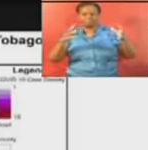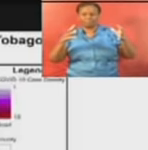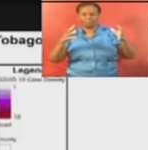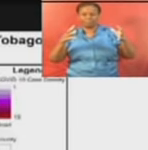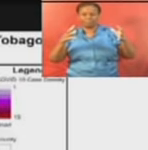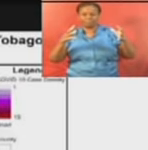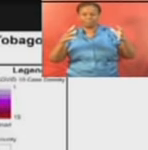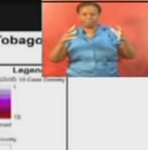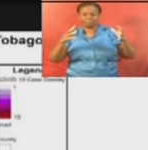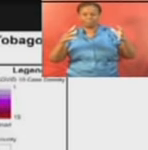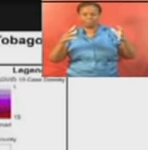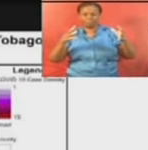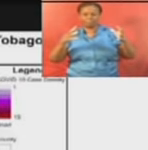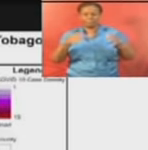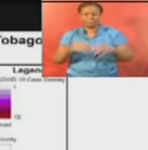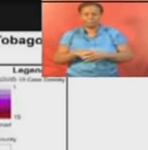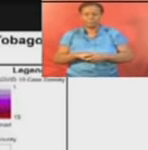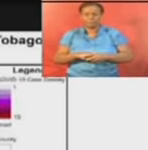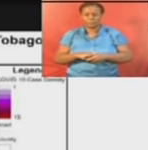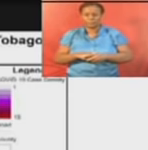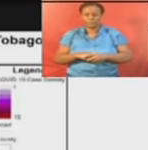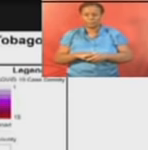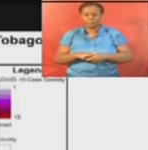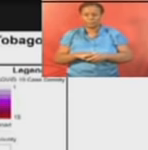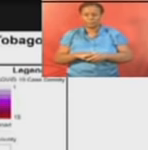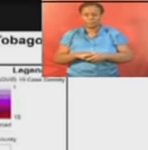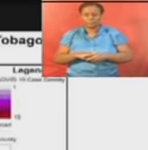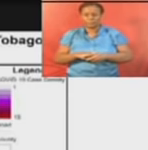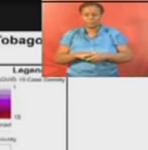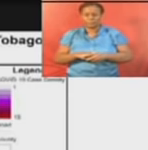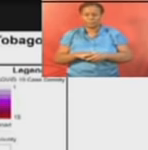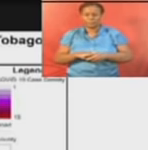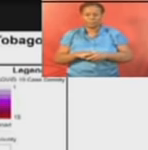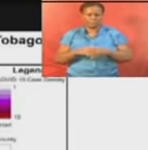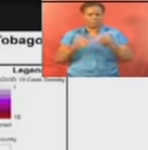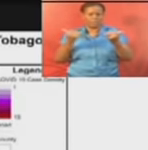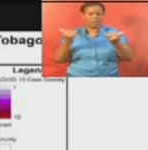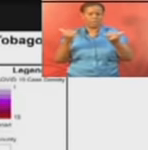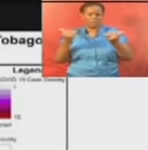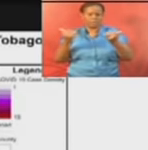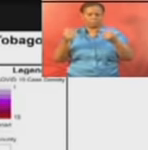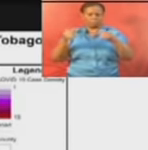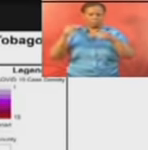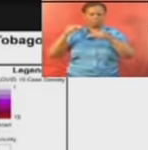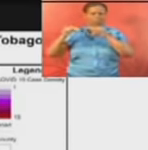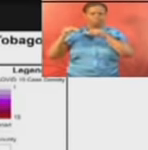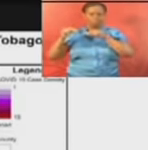to let's go back for one moment. Let's go back 2 slides.